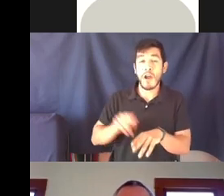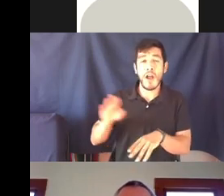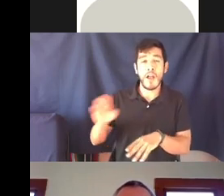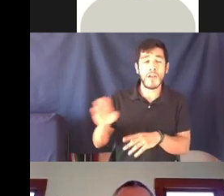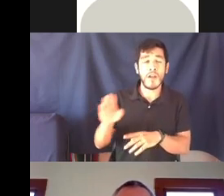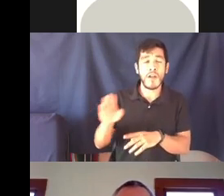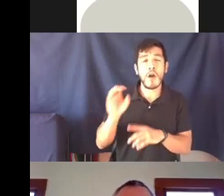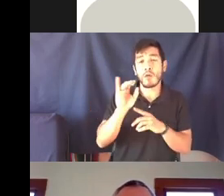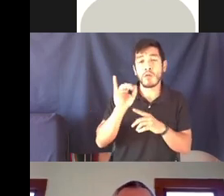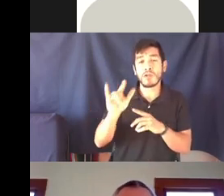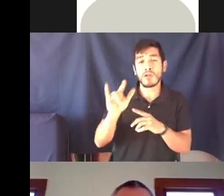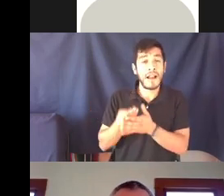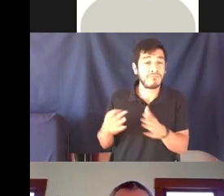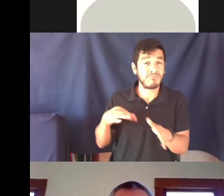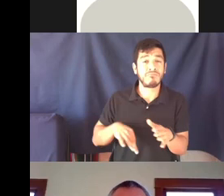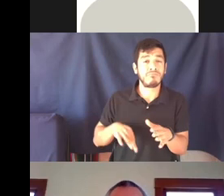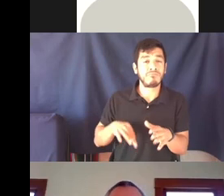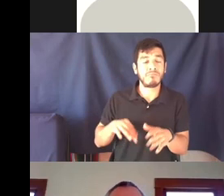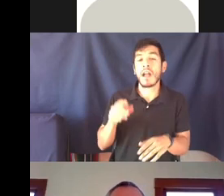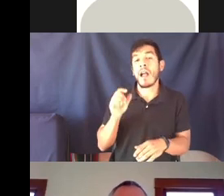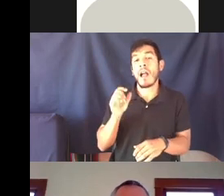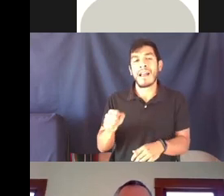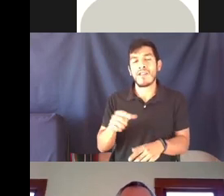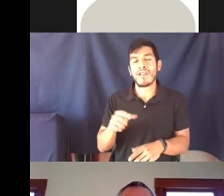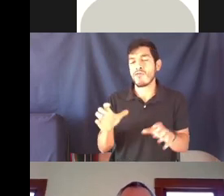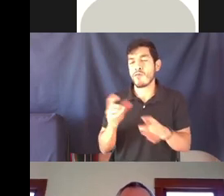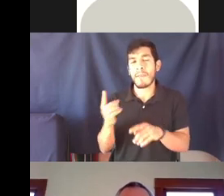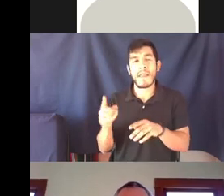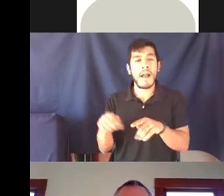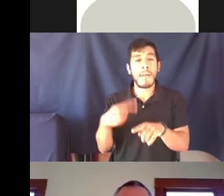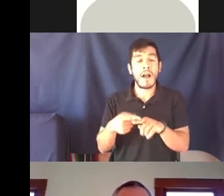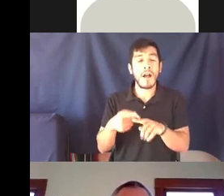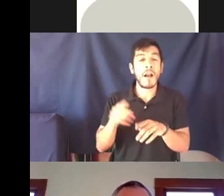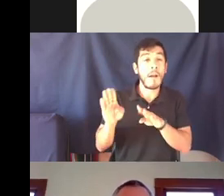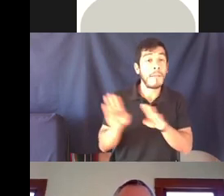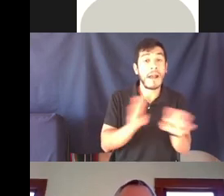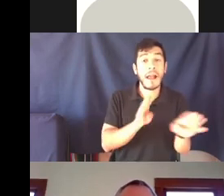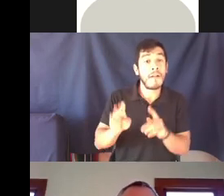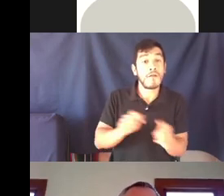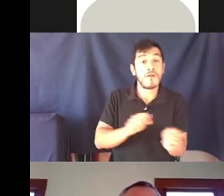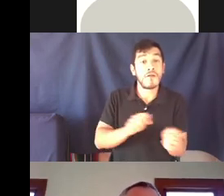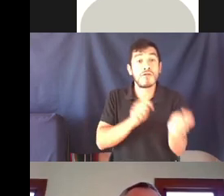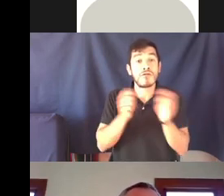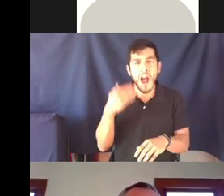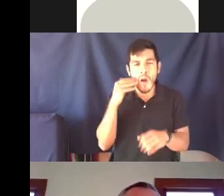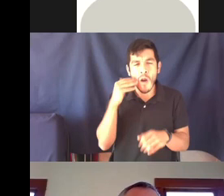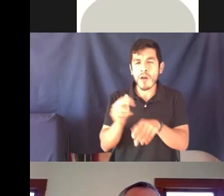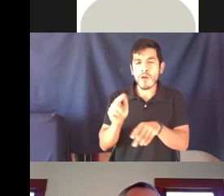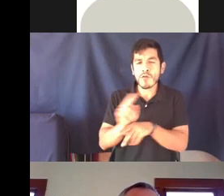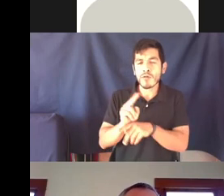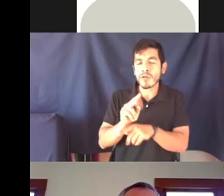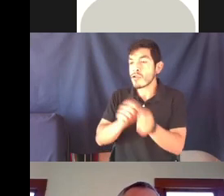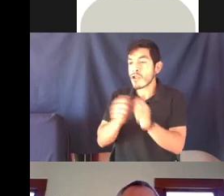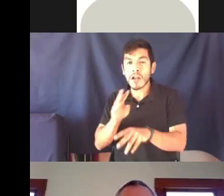that's about behavior change, do I know how to use change talk strategies, motivational interviewing, things like that?